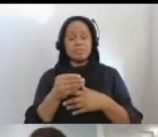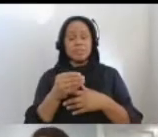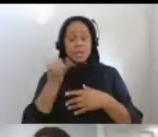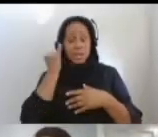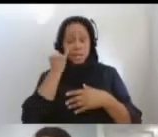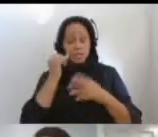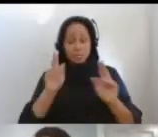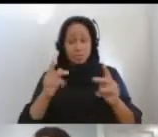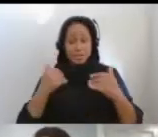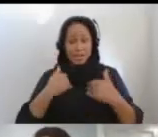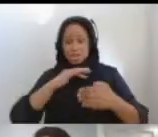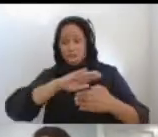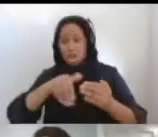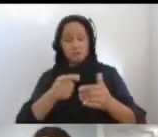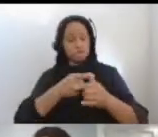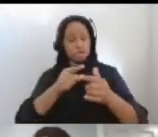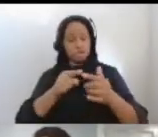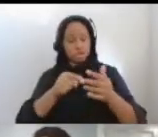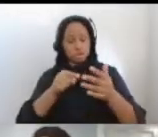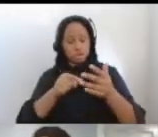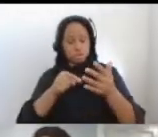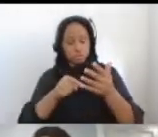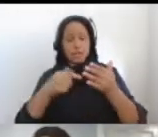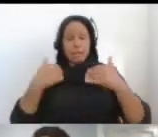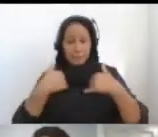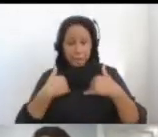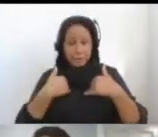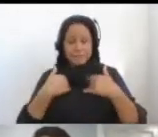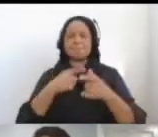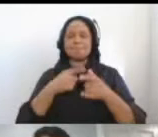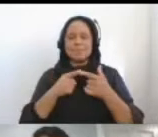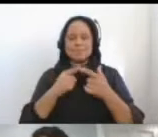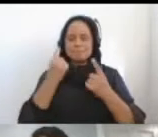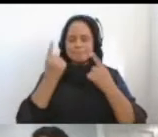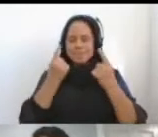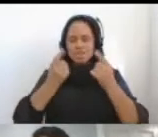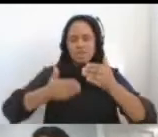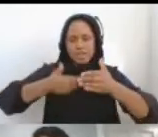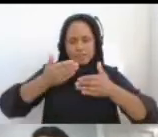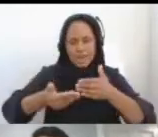things checked off, then we can consider next steps for moving into self-direction.